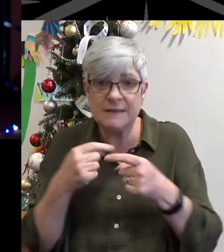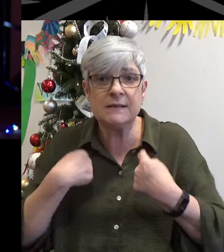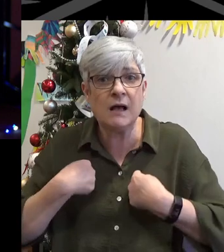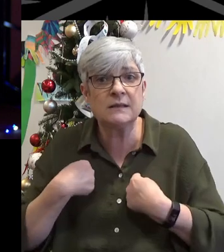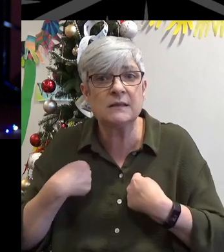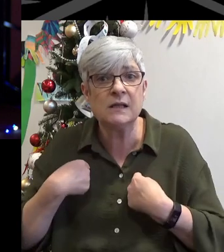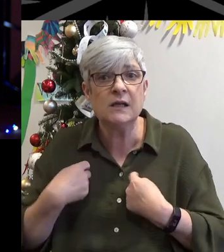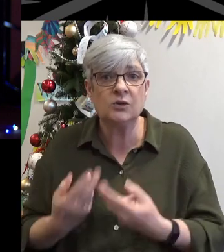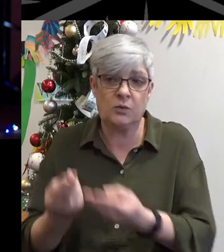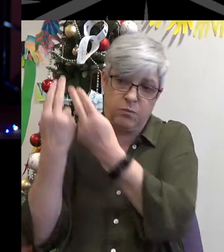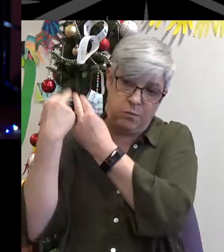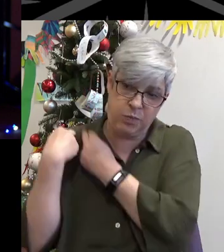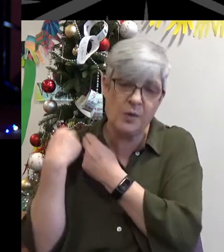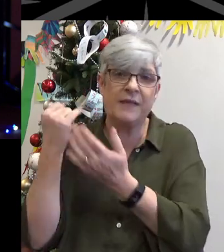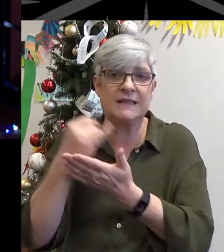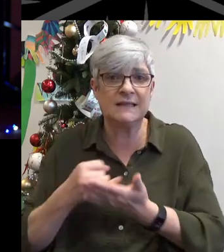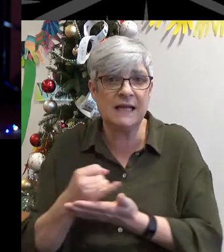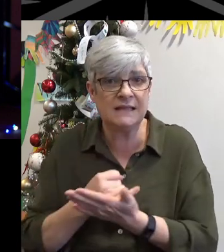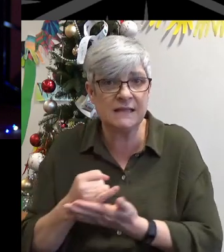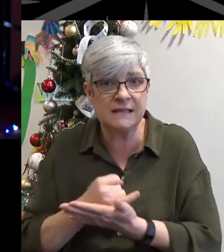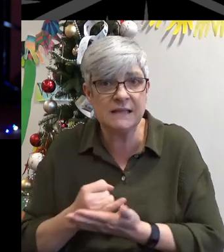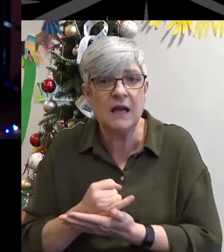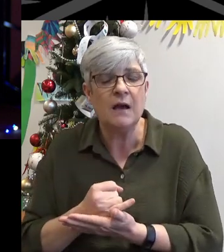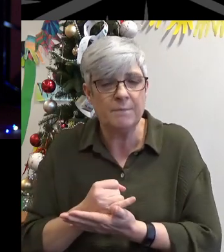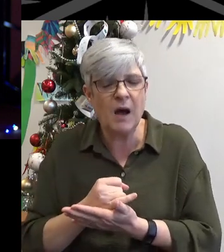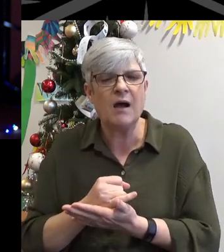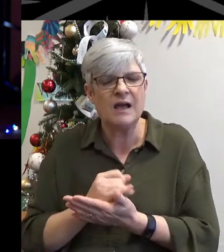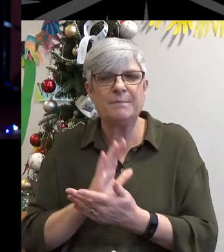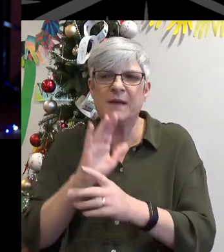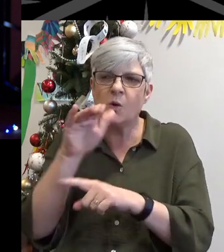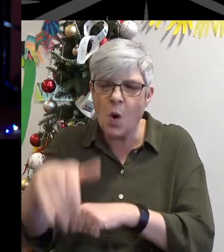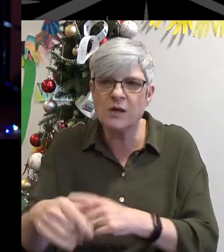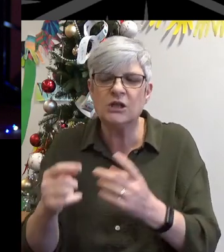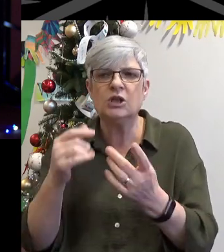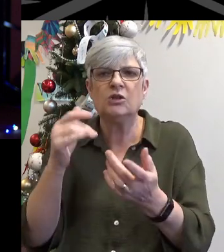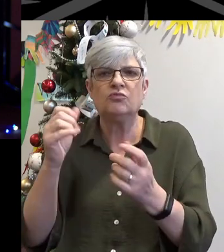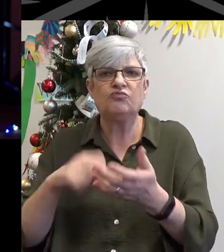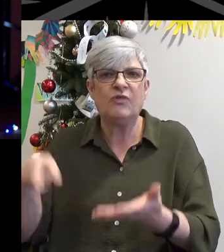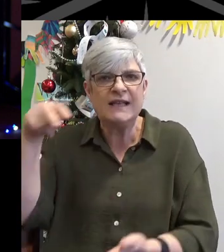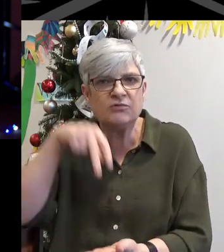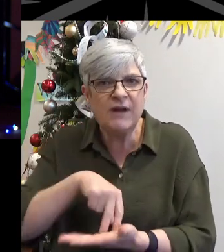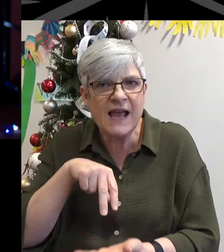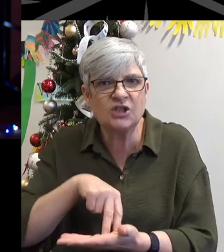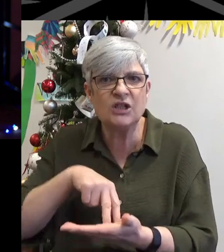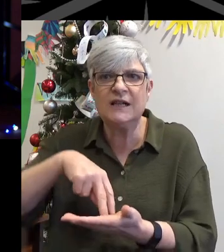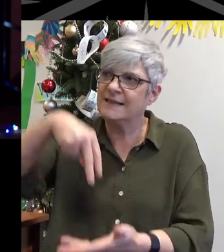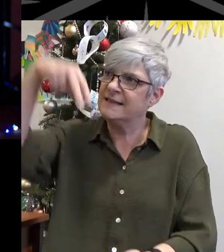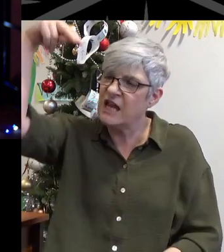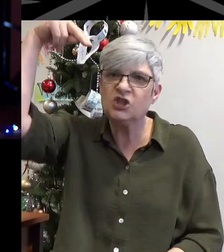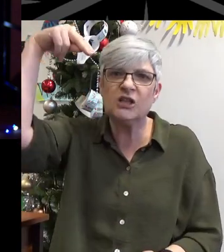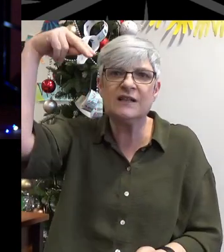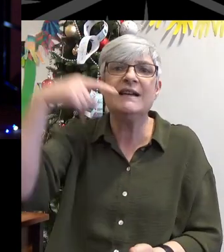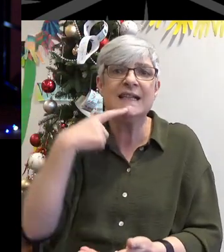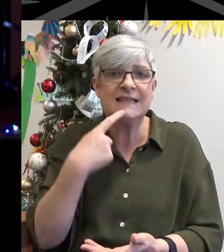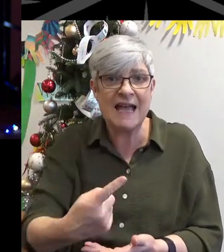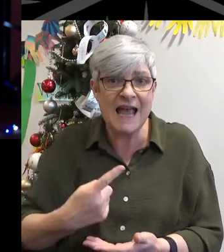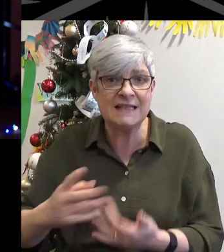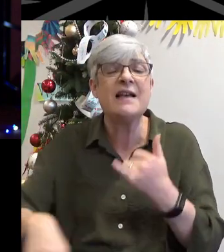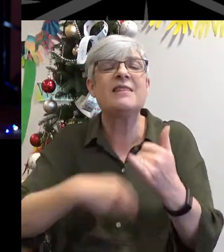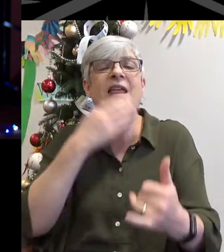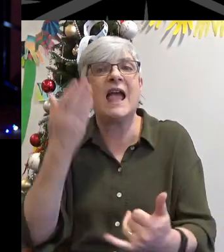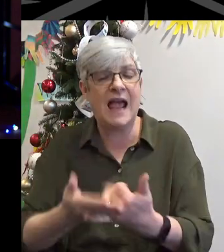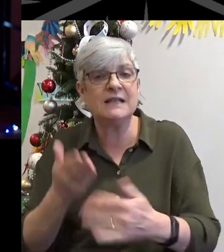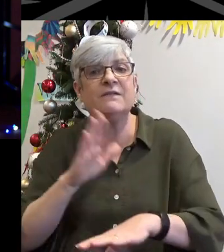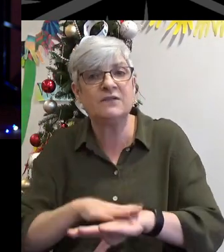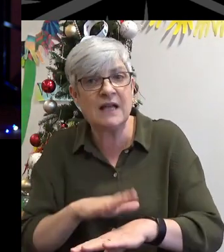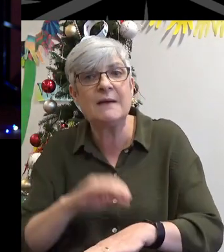of the world. And beyond that, and beyond his resurrection, and beyond his ascending back to the Father, he said, at the end of